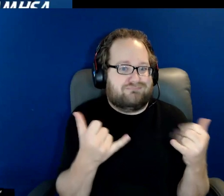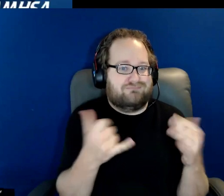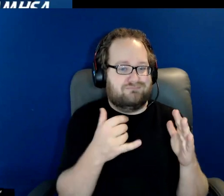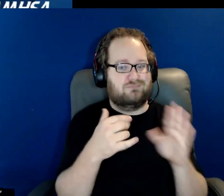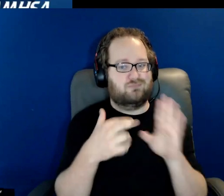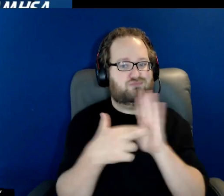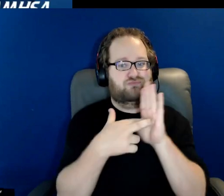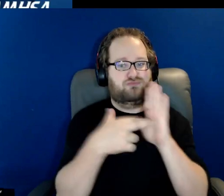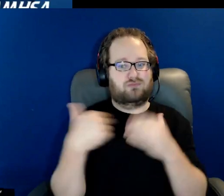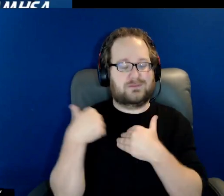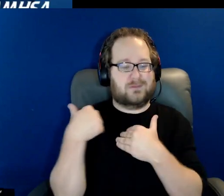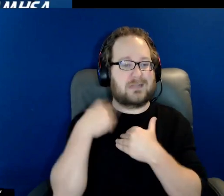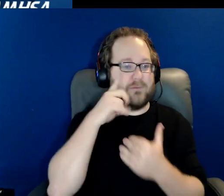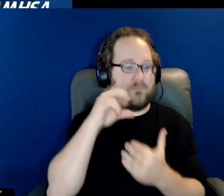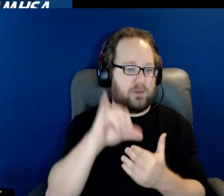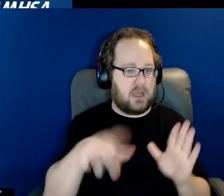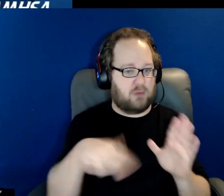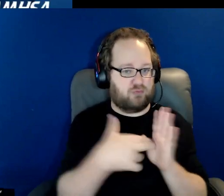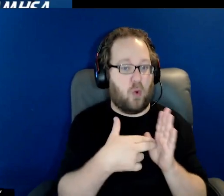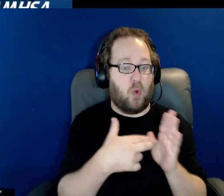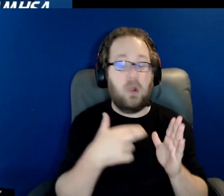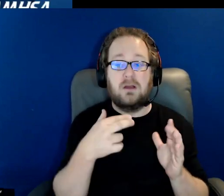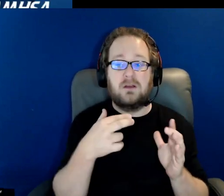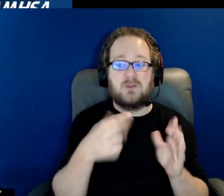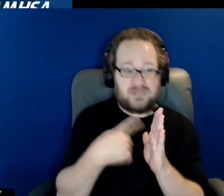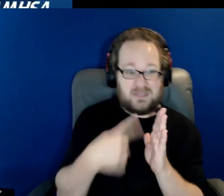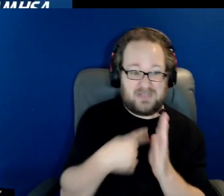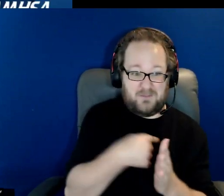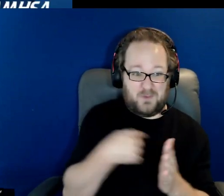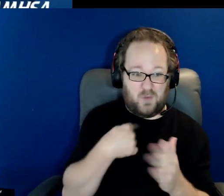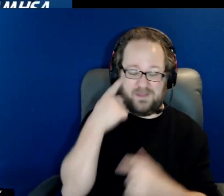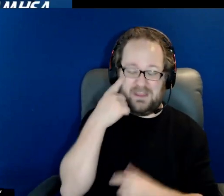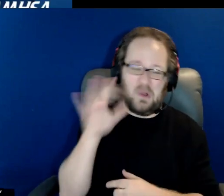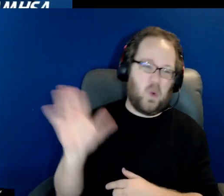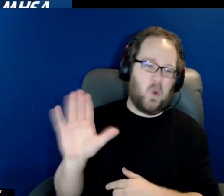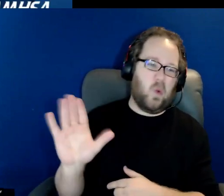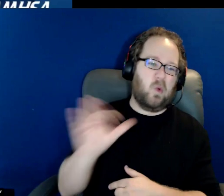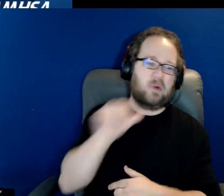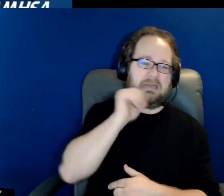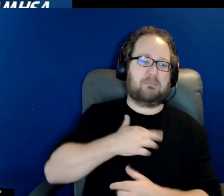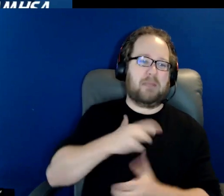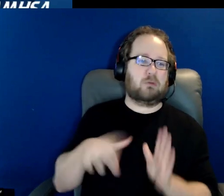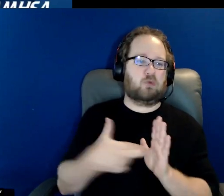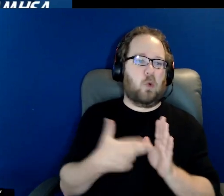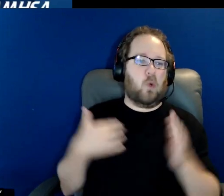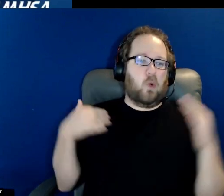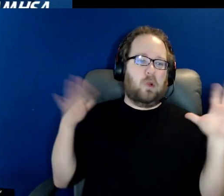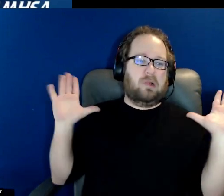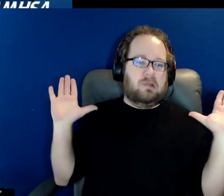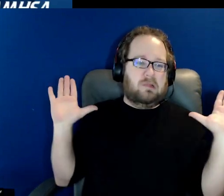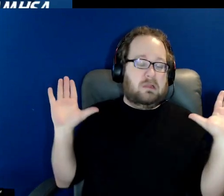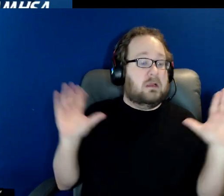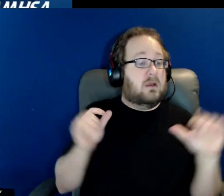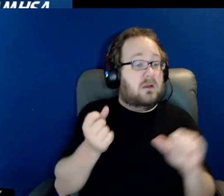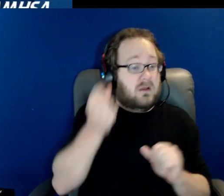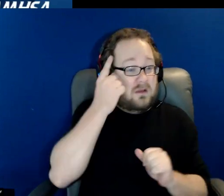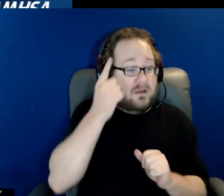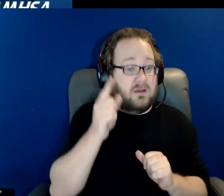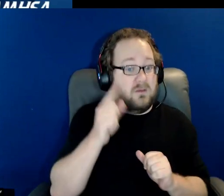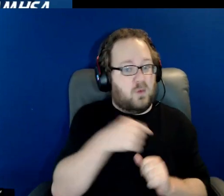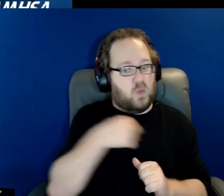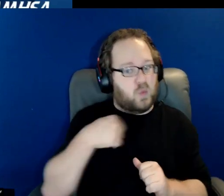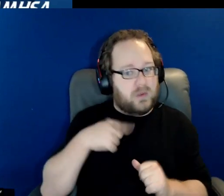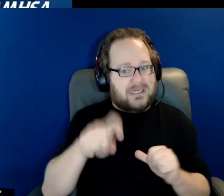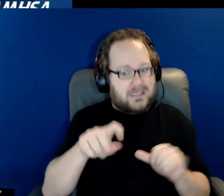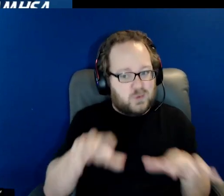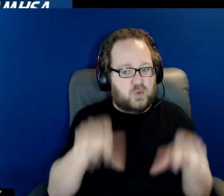don't want to take on something that's not my role, but we need to really be serious about where the gaps are and really